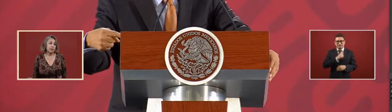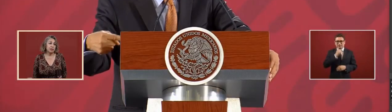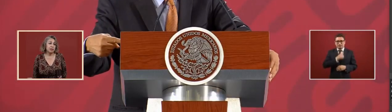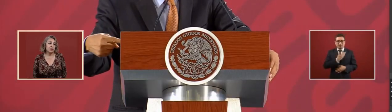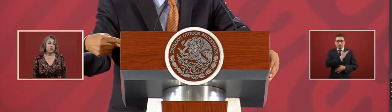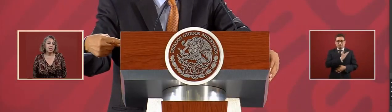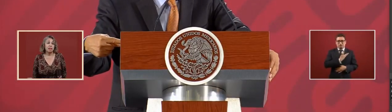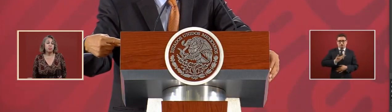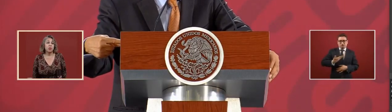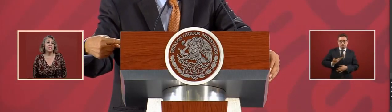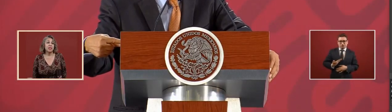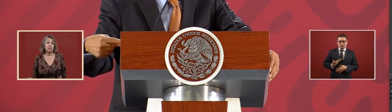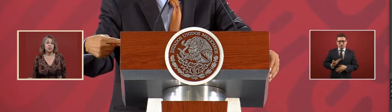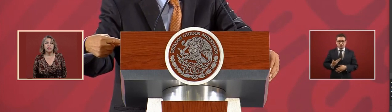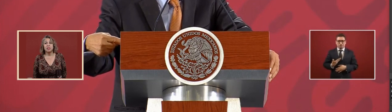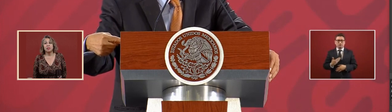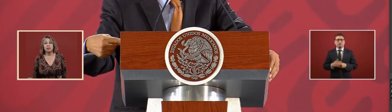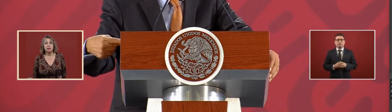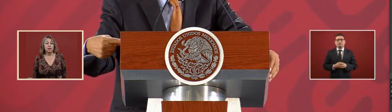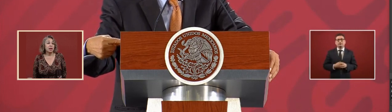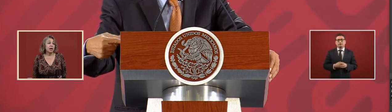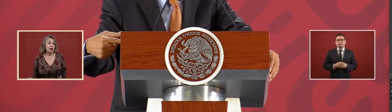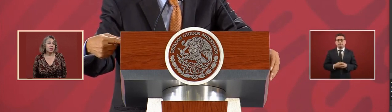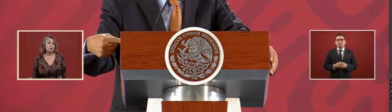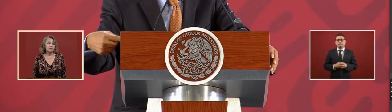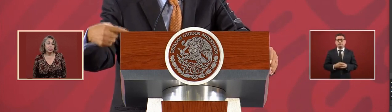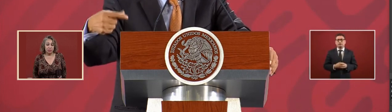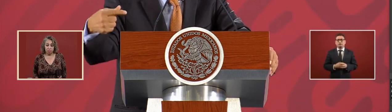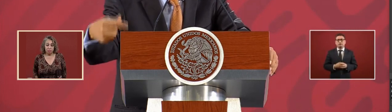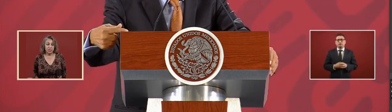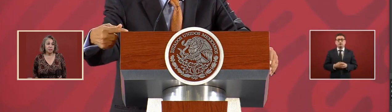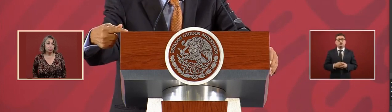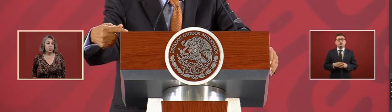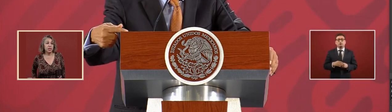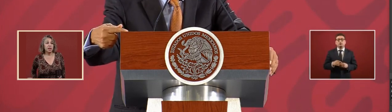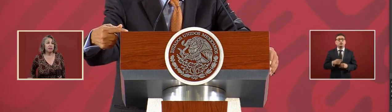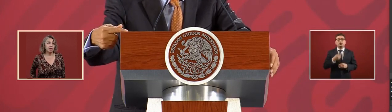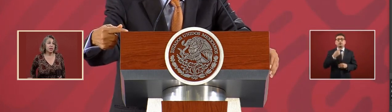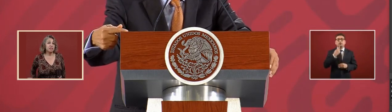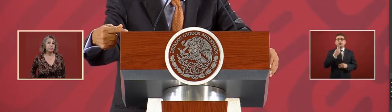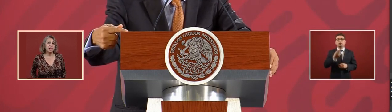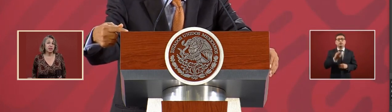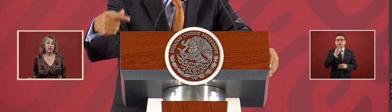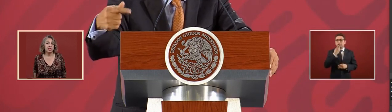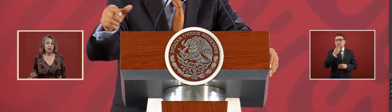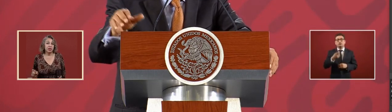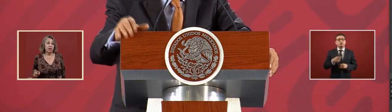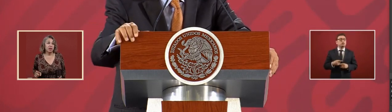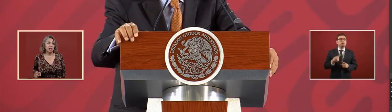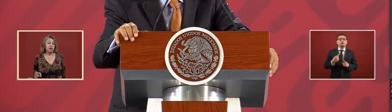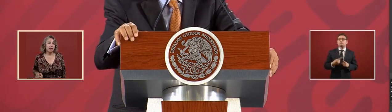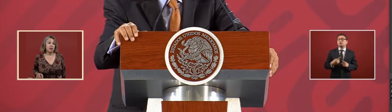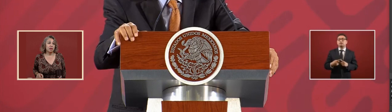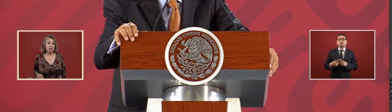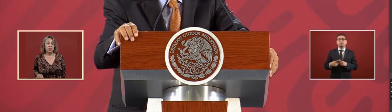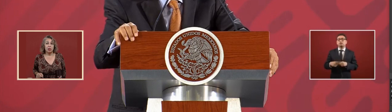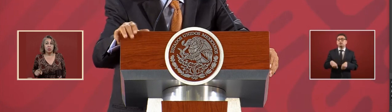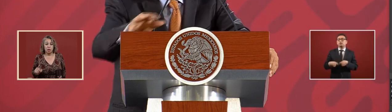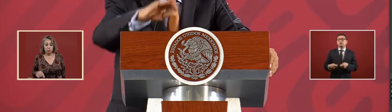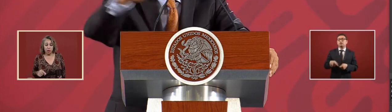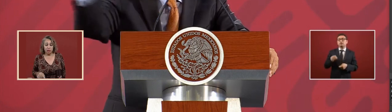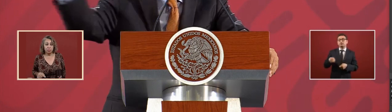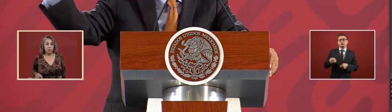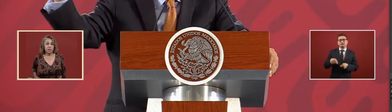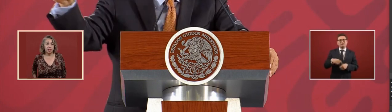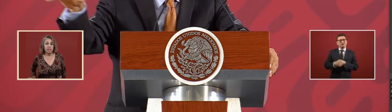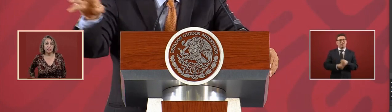el presidente the president would ponía put his finger al sucesor or